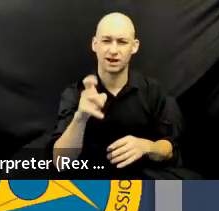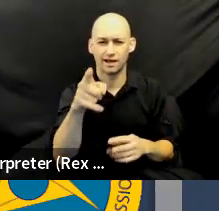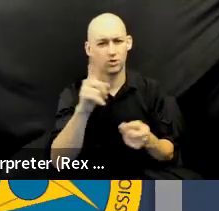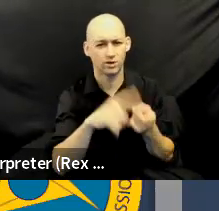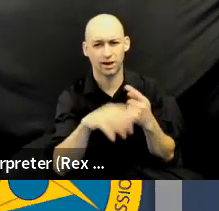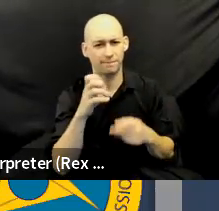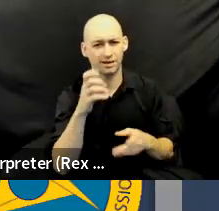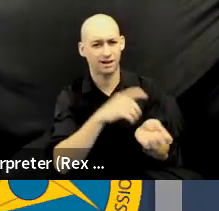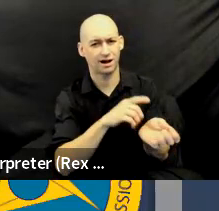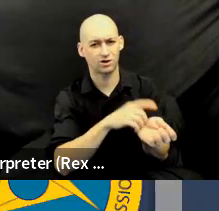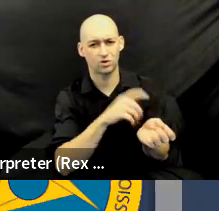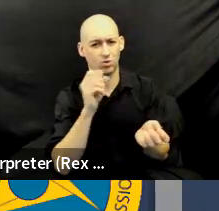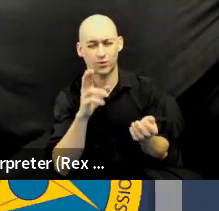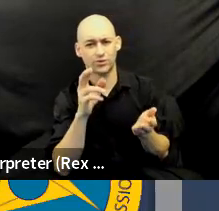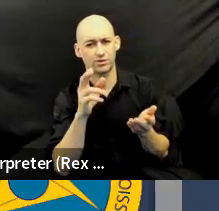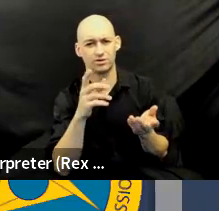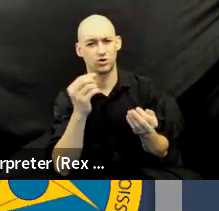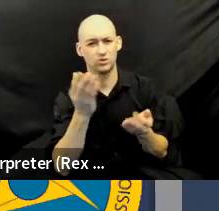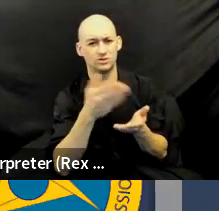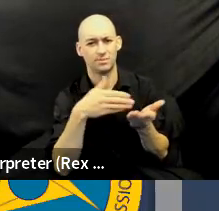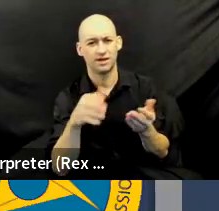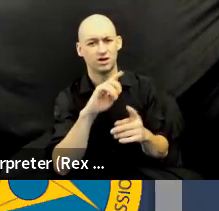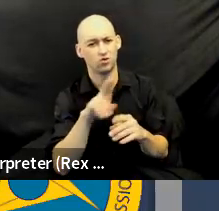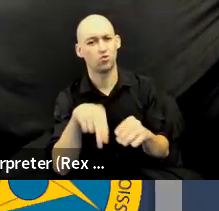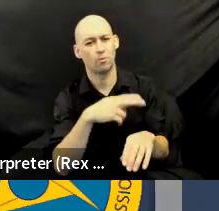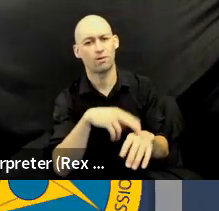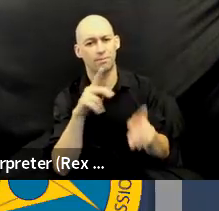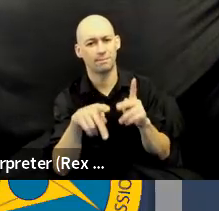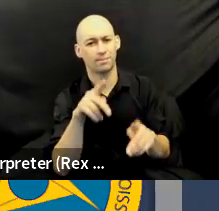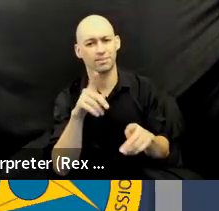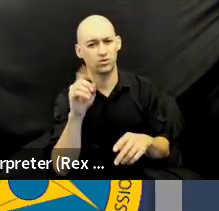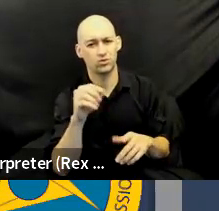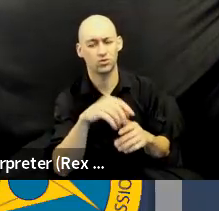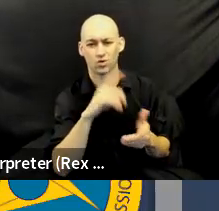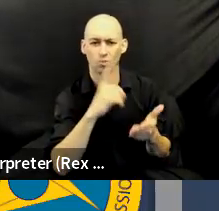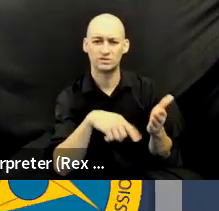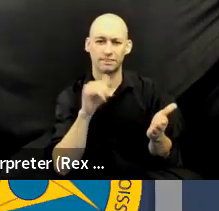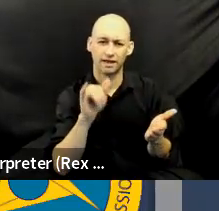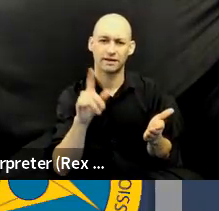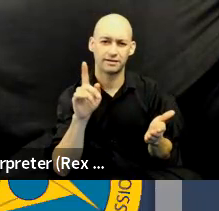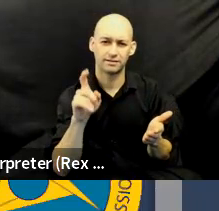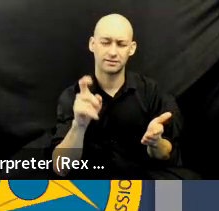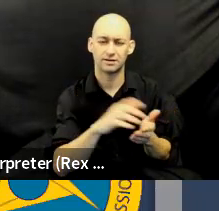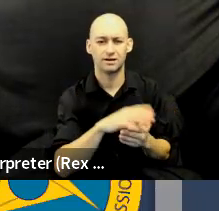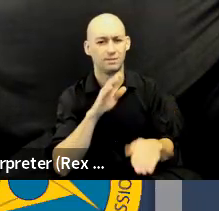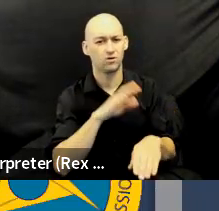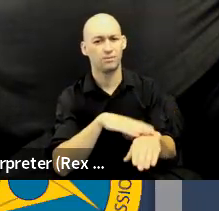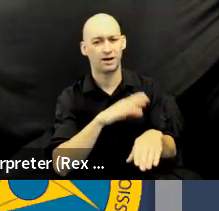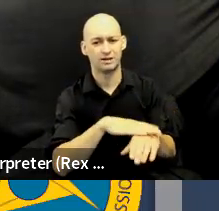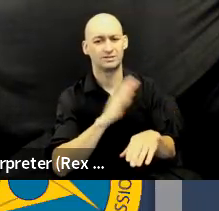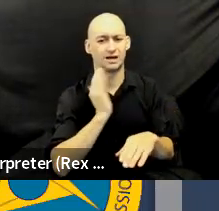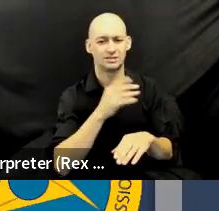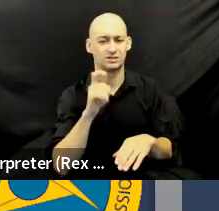for something like regular people do? You know, what is that, you know? And that reminds us that we need to